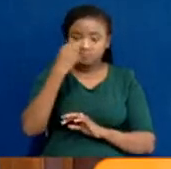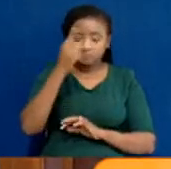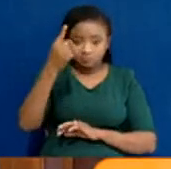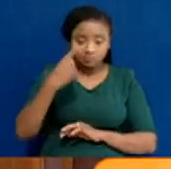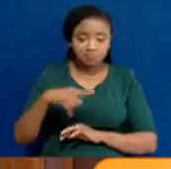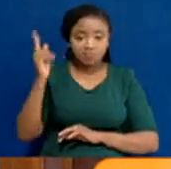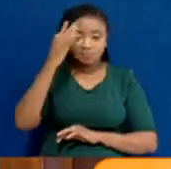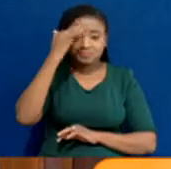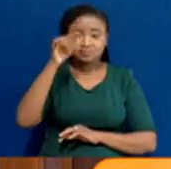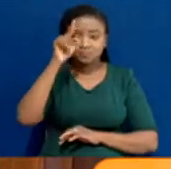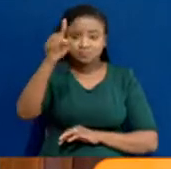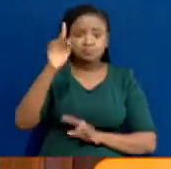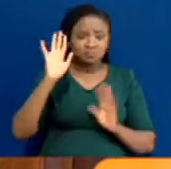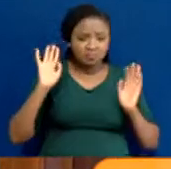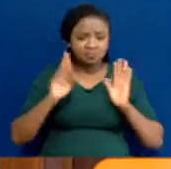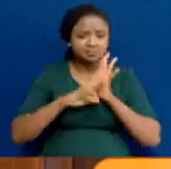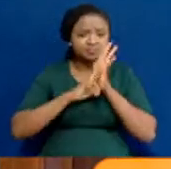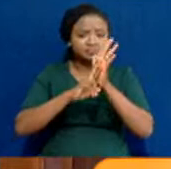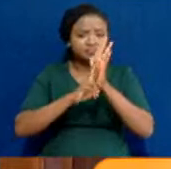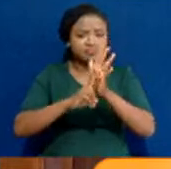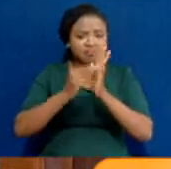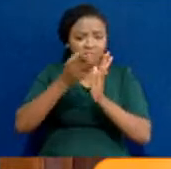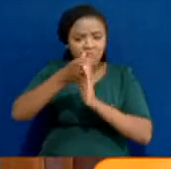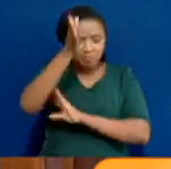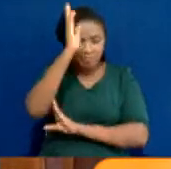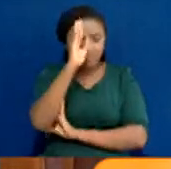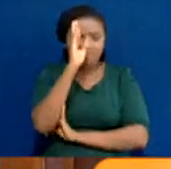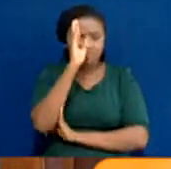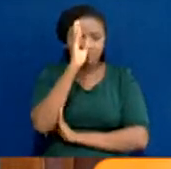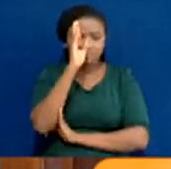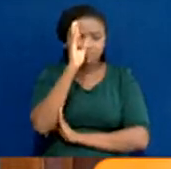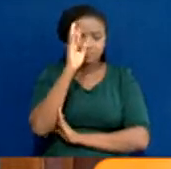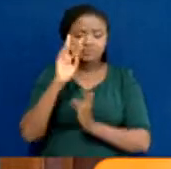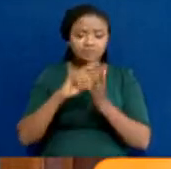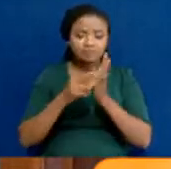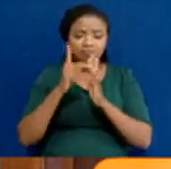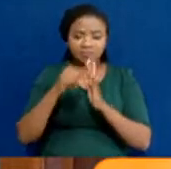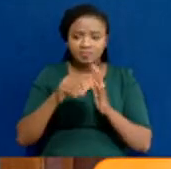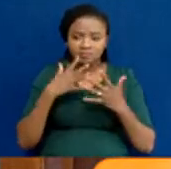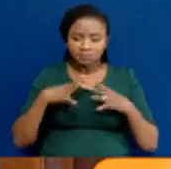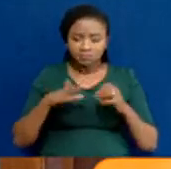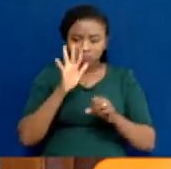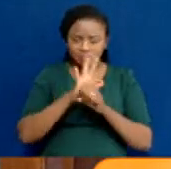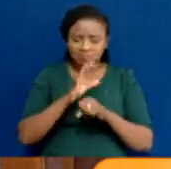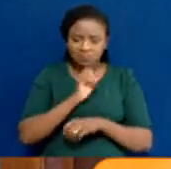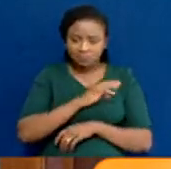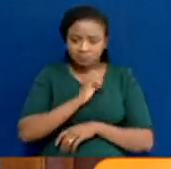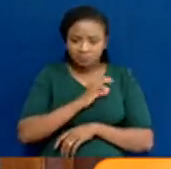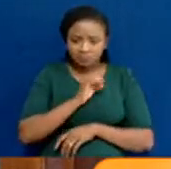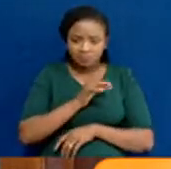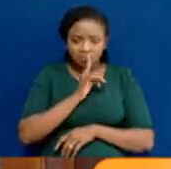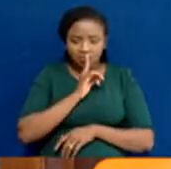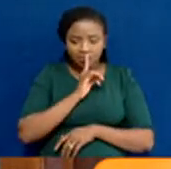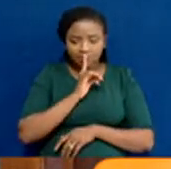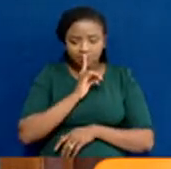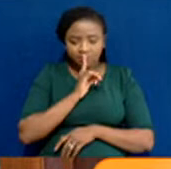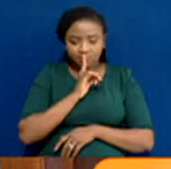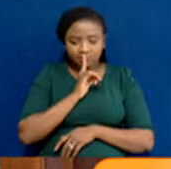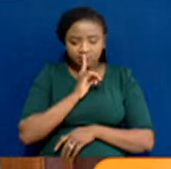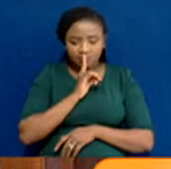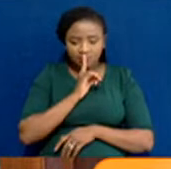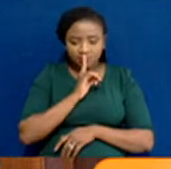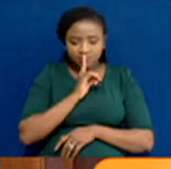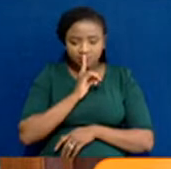he is the representative of God. So there is a lot of fear to the church leadership. And